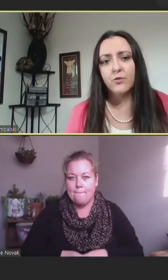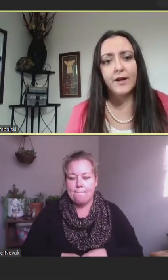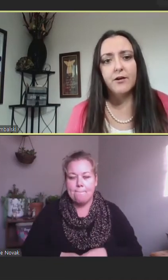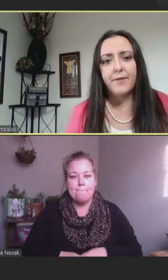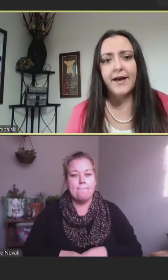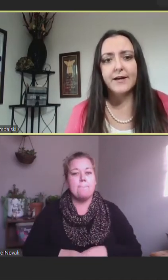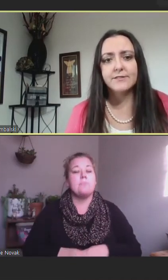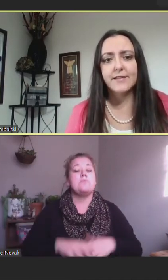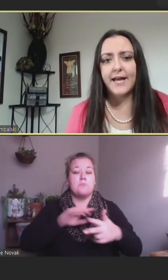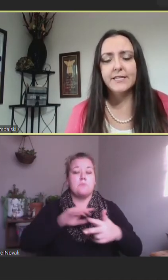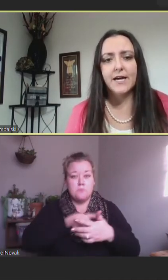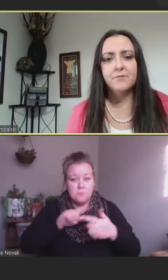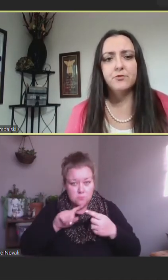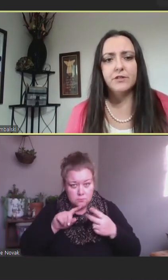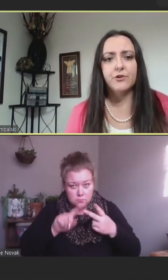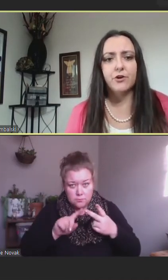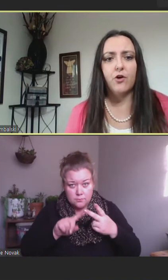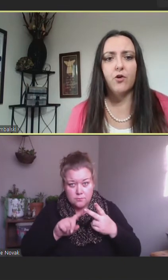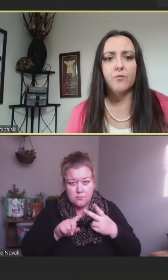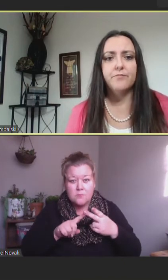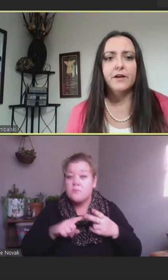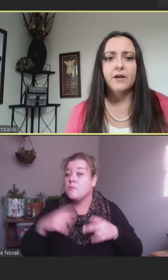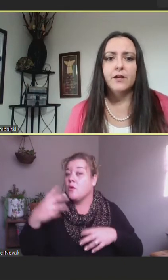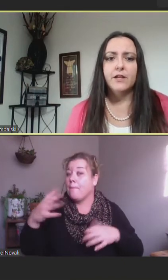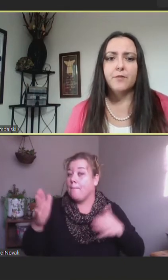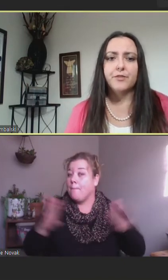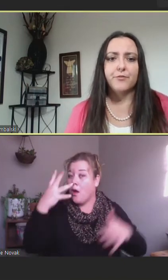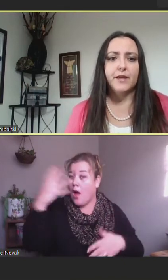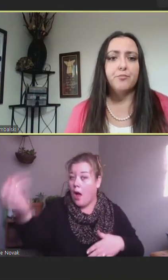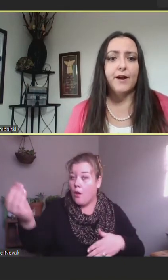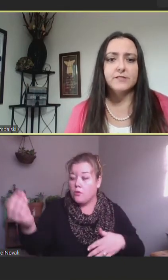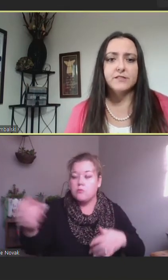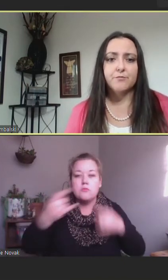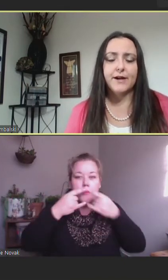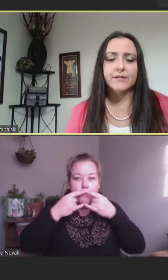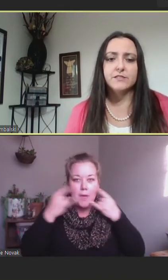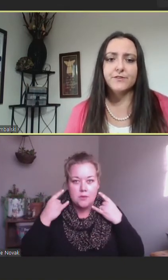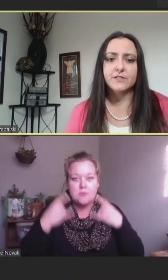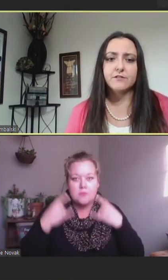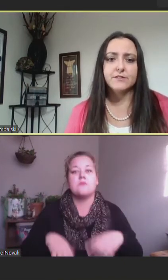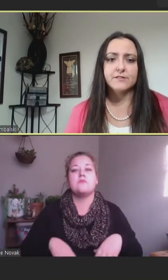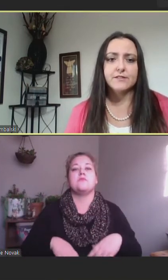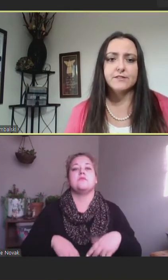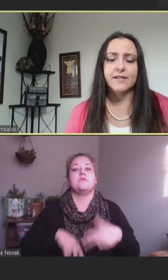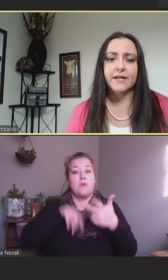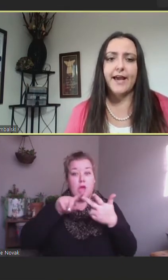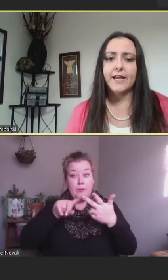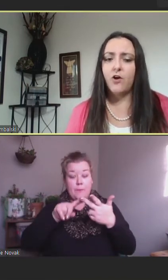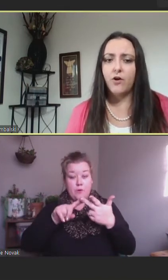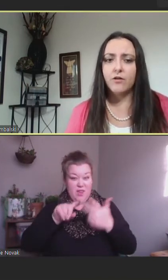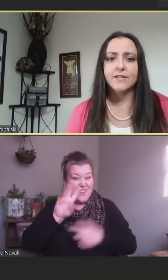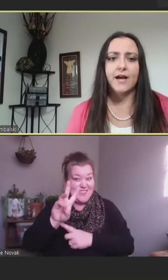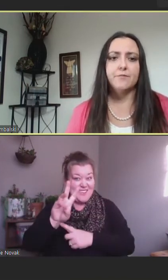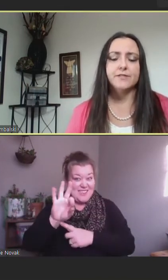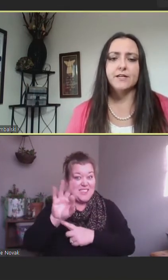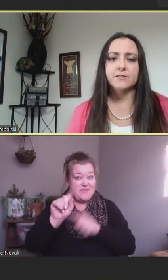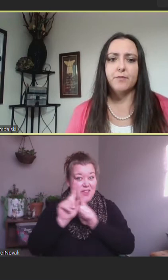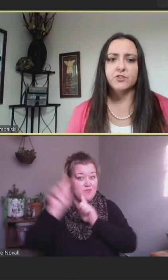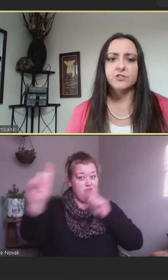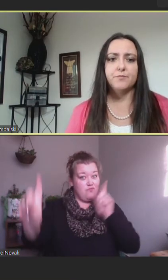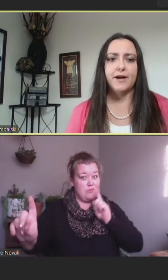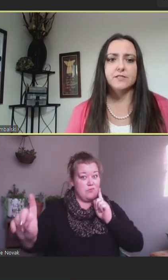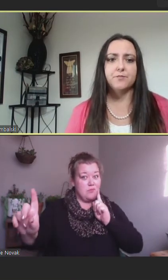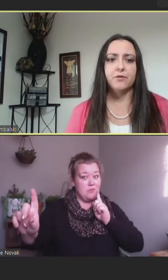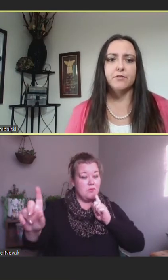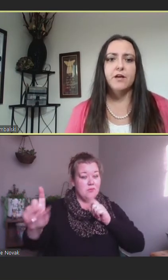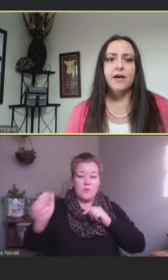is to wear a mask anytime you leave your home. Number three, practice physical distancing at all times as much